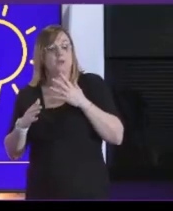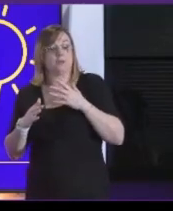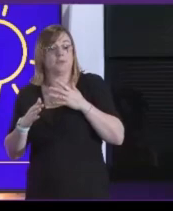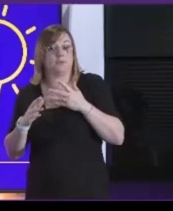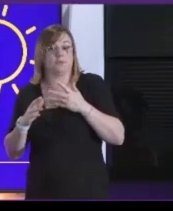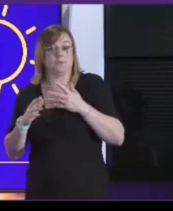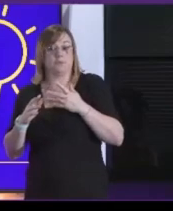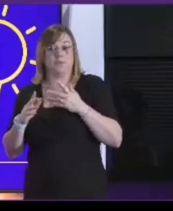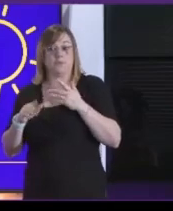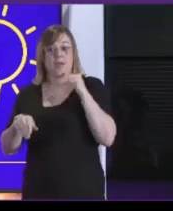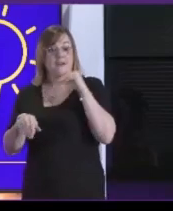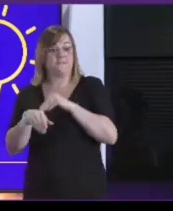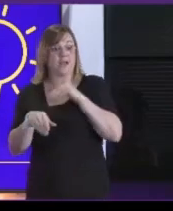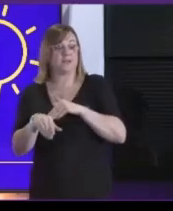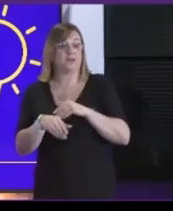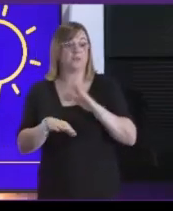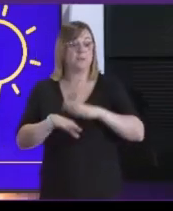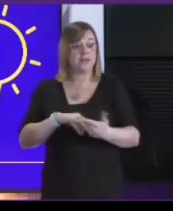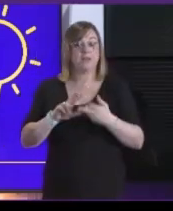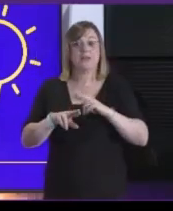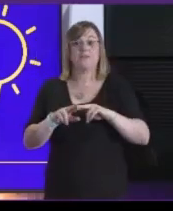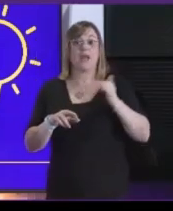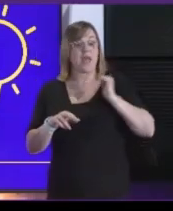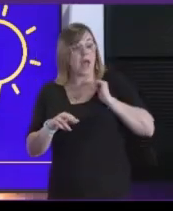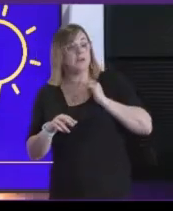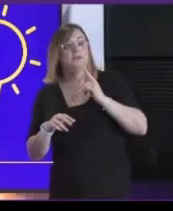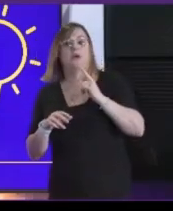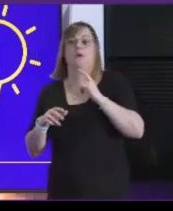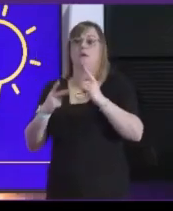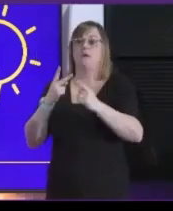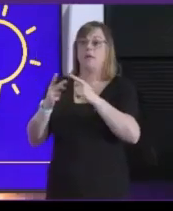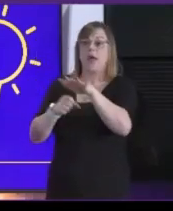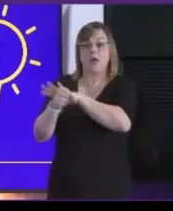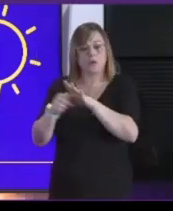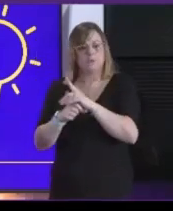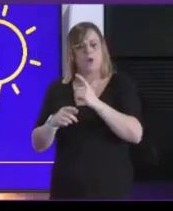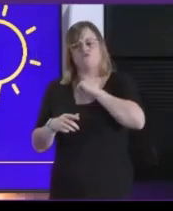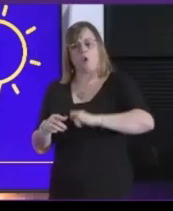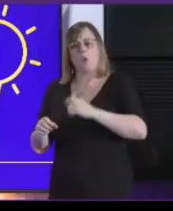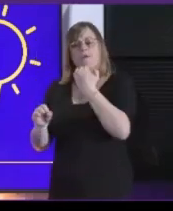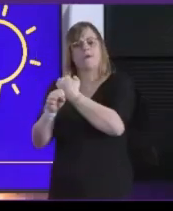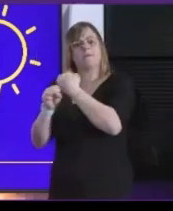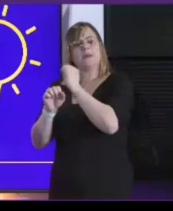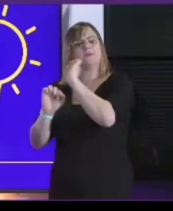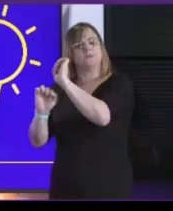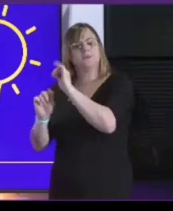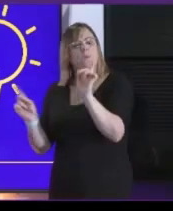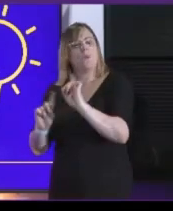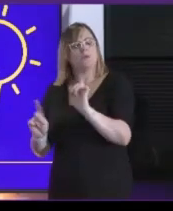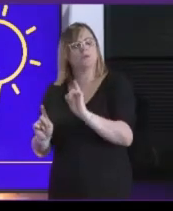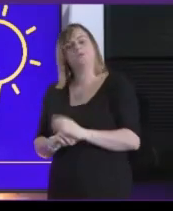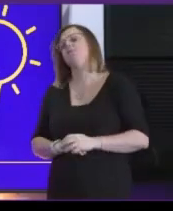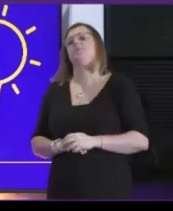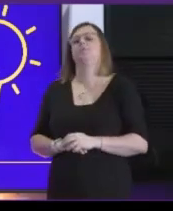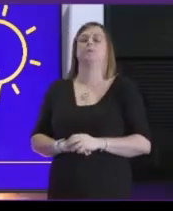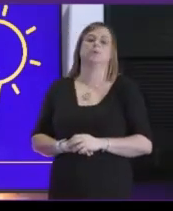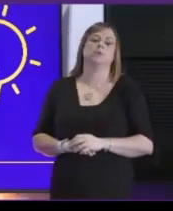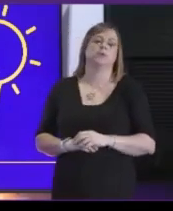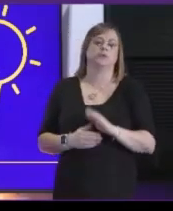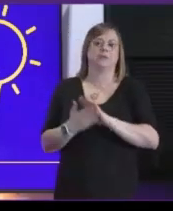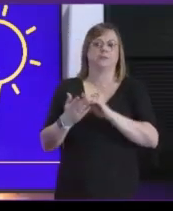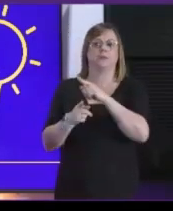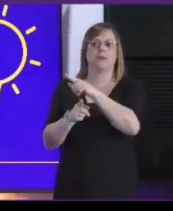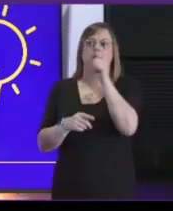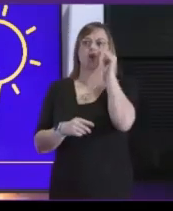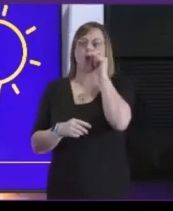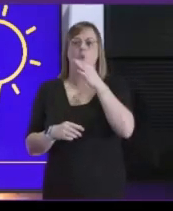or Europe or Norway or anywhere else. What's the role of government in enabling that to be a higher profile and recognize that the risks that they're